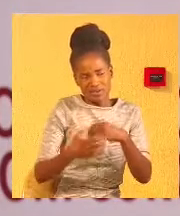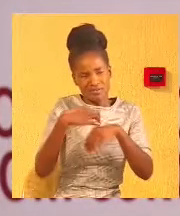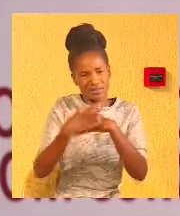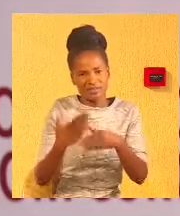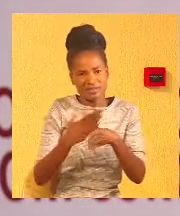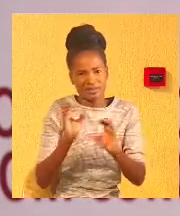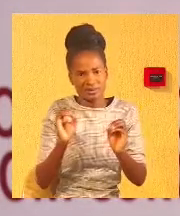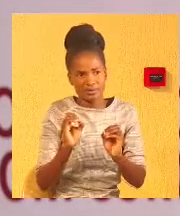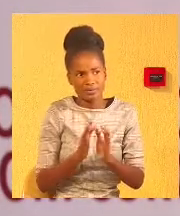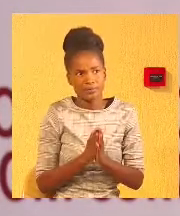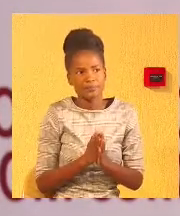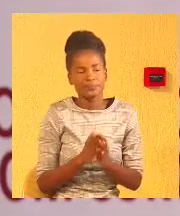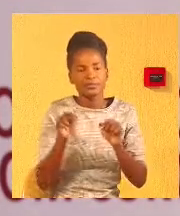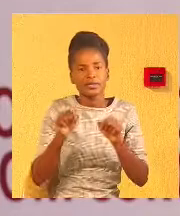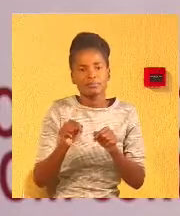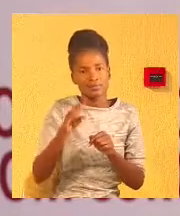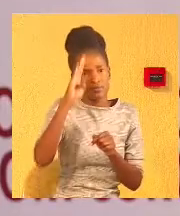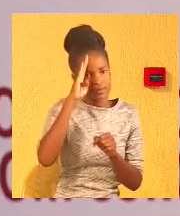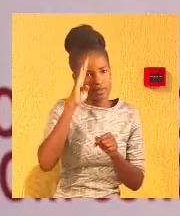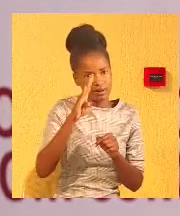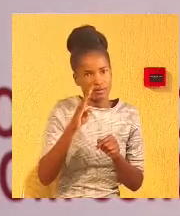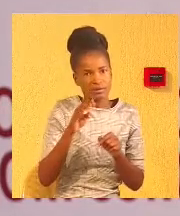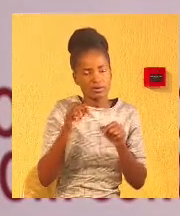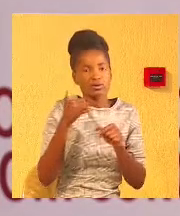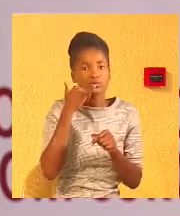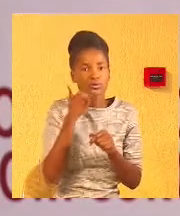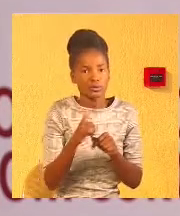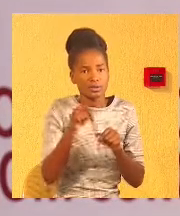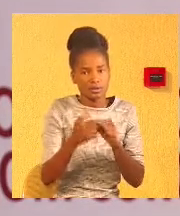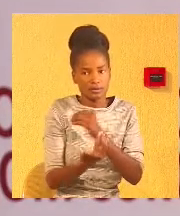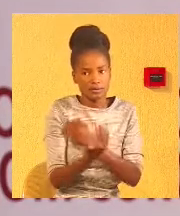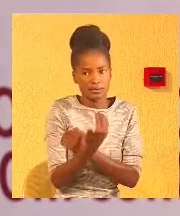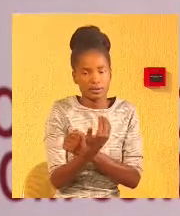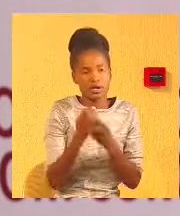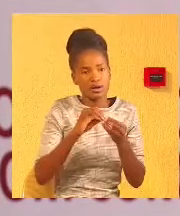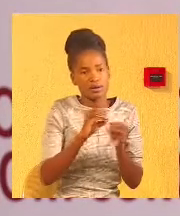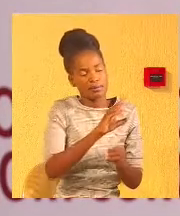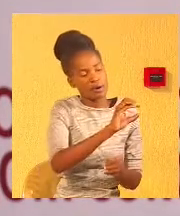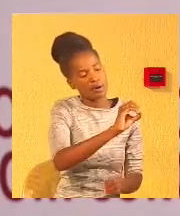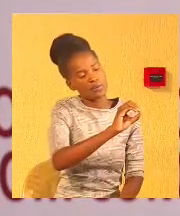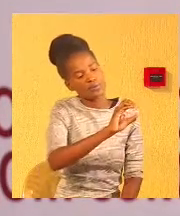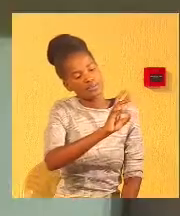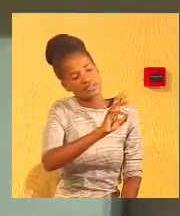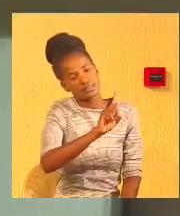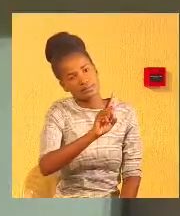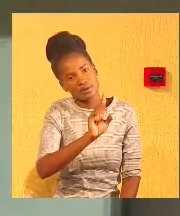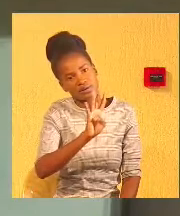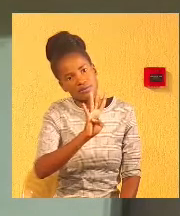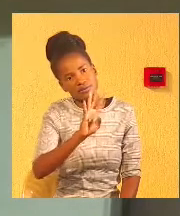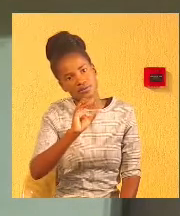I'd like to remind our viewers and listeners at home that you can call in this morning at the number 061